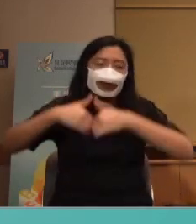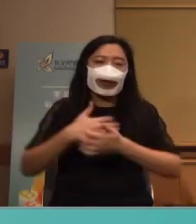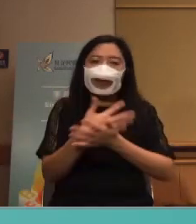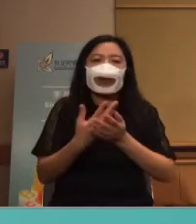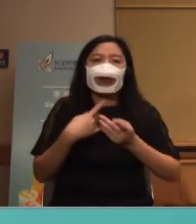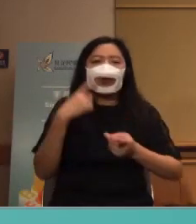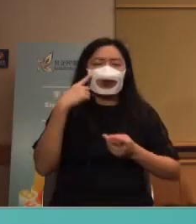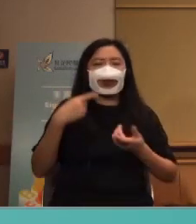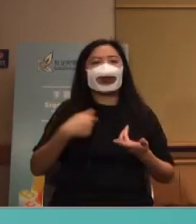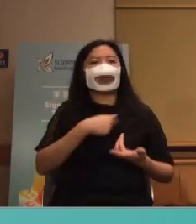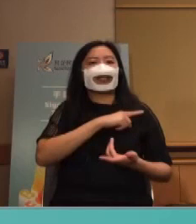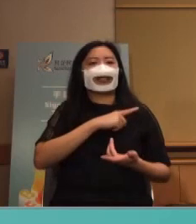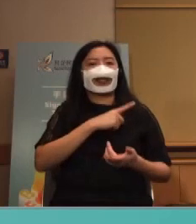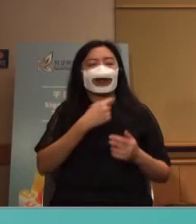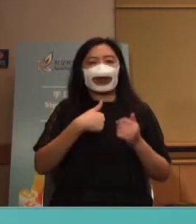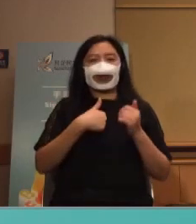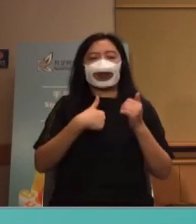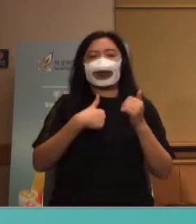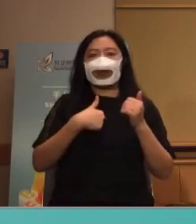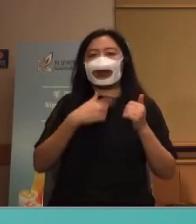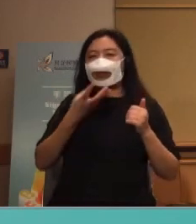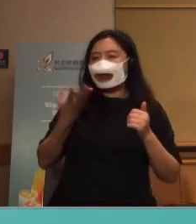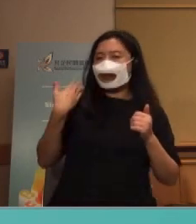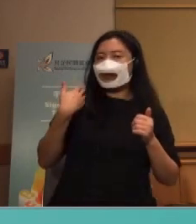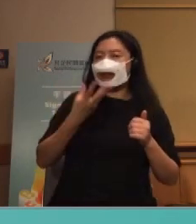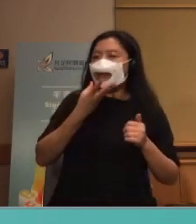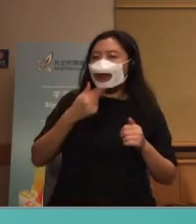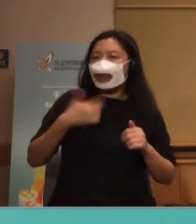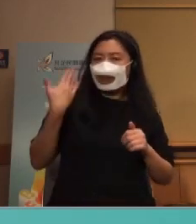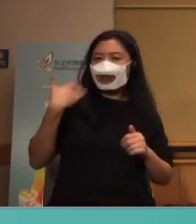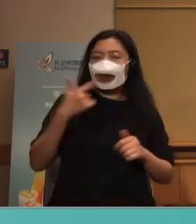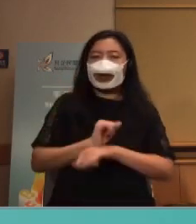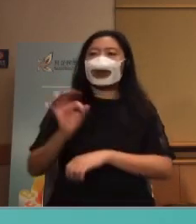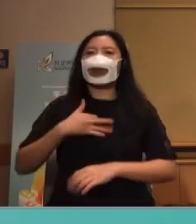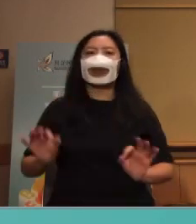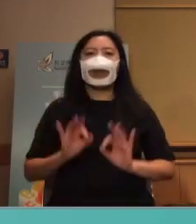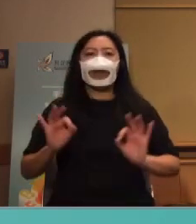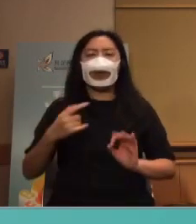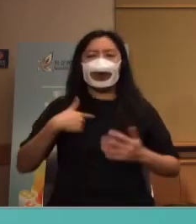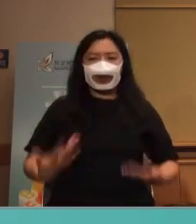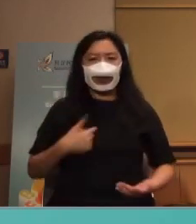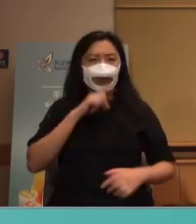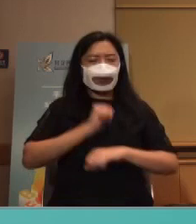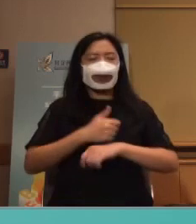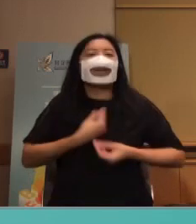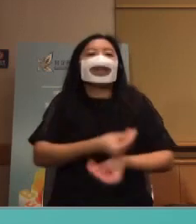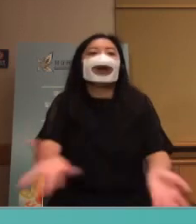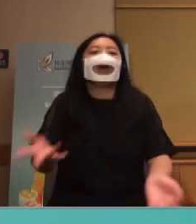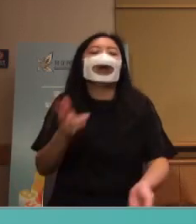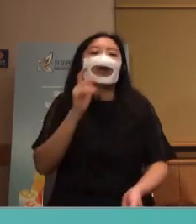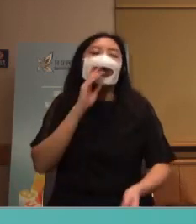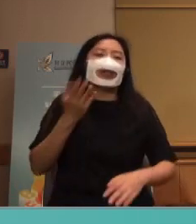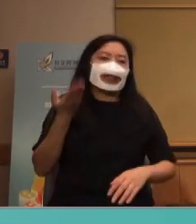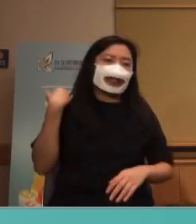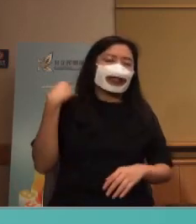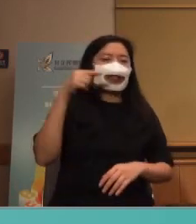are like 20-something years old. The founder of Aave, Stanley, when he started Len Protocol, aka Aave, was like 20-something years old, right?